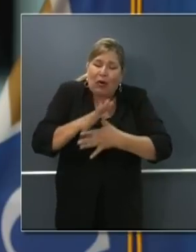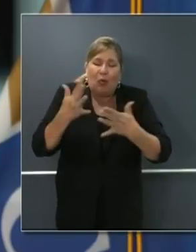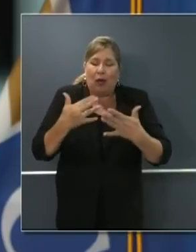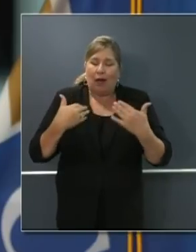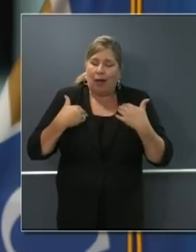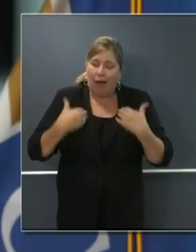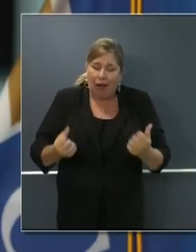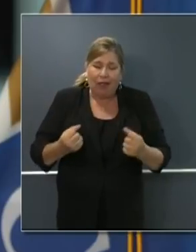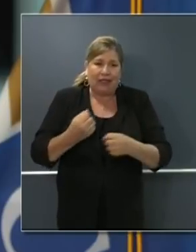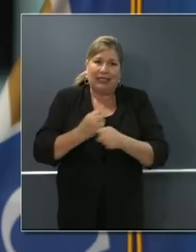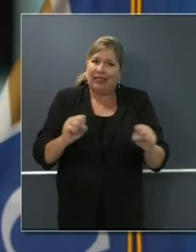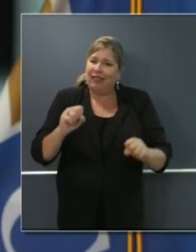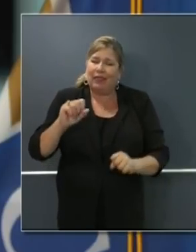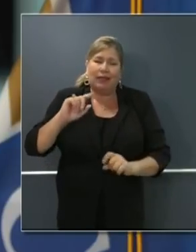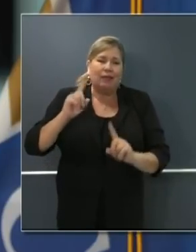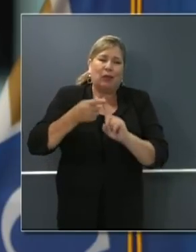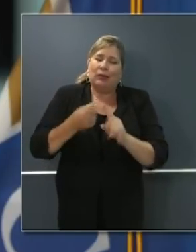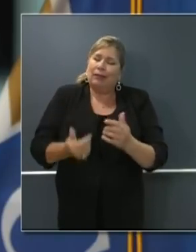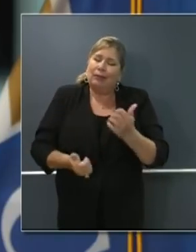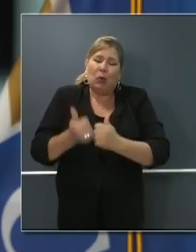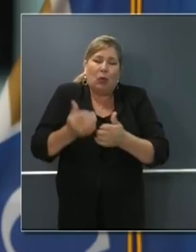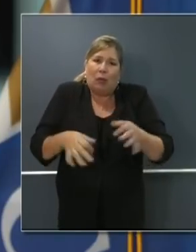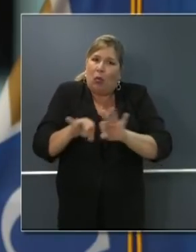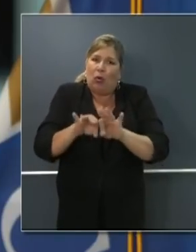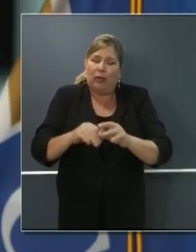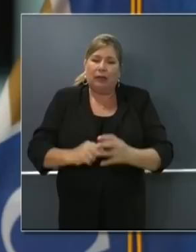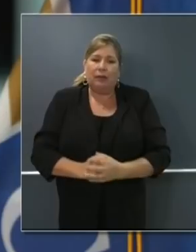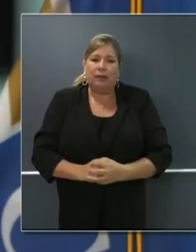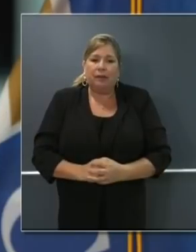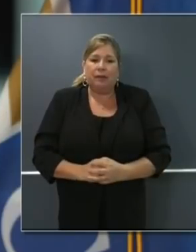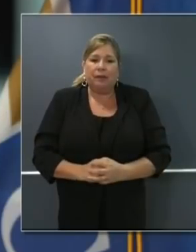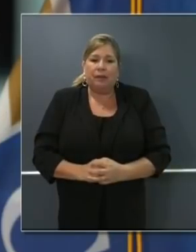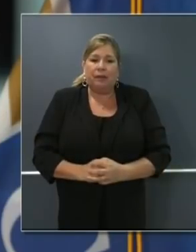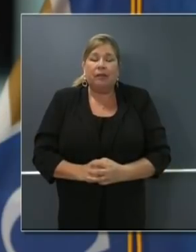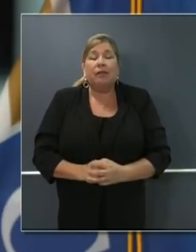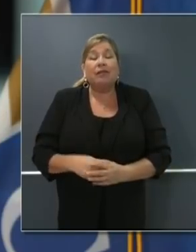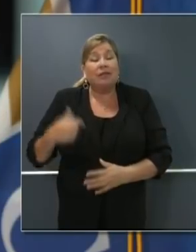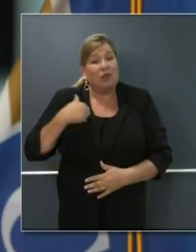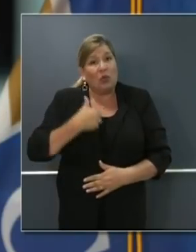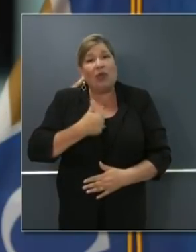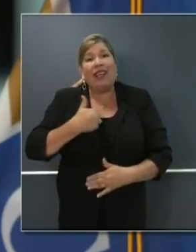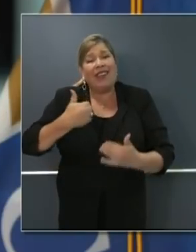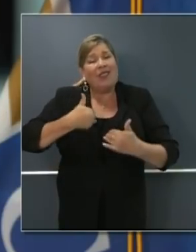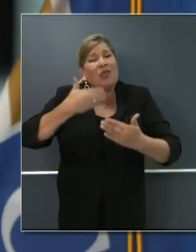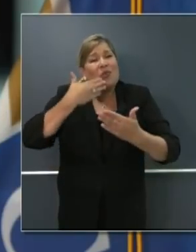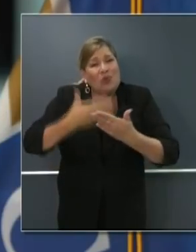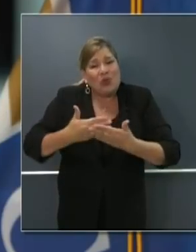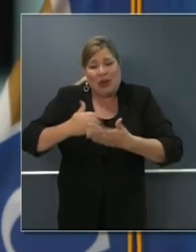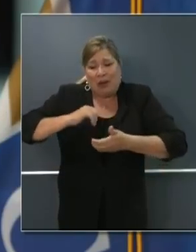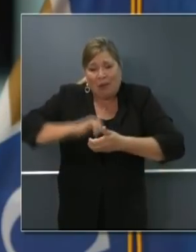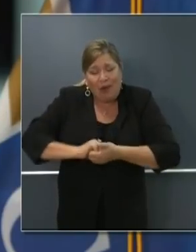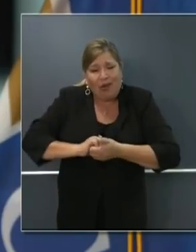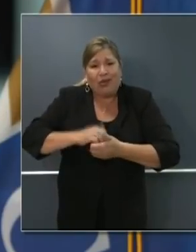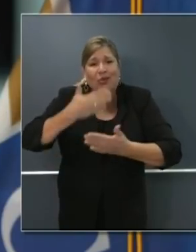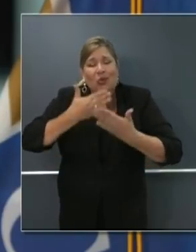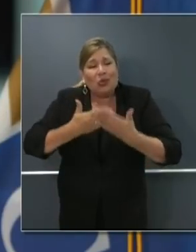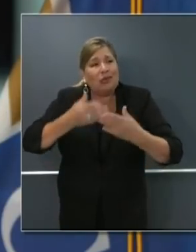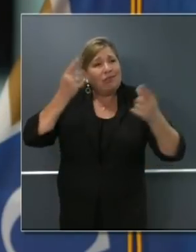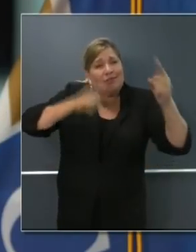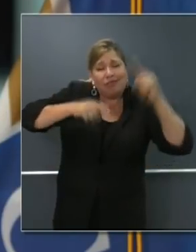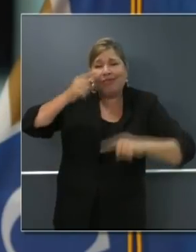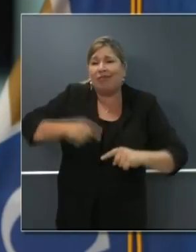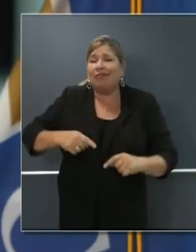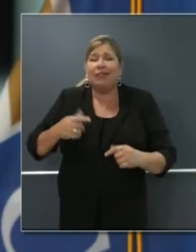today's comments, let me end them in that spirit. Real progress in that space, real partnership across the spectrum, rural,